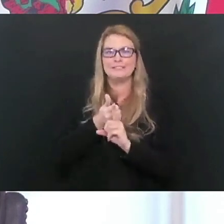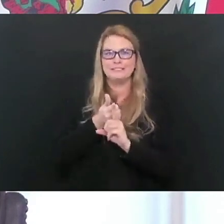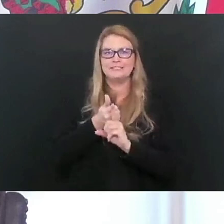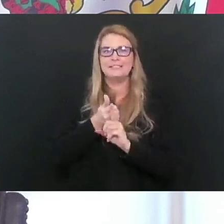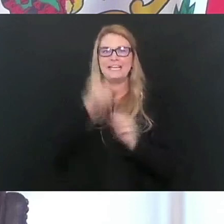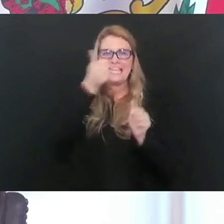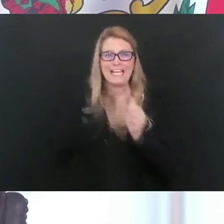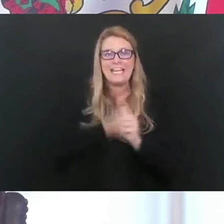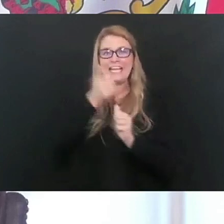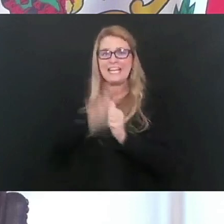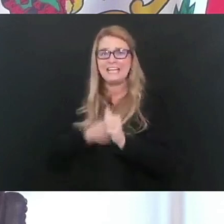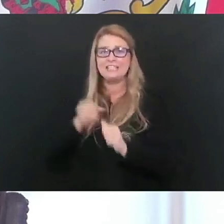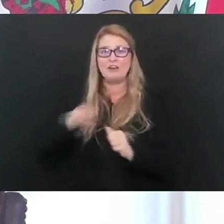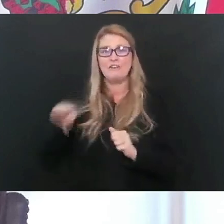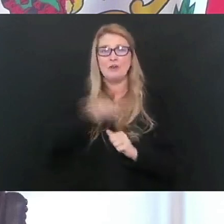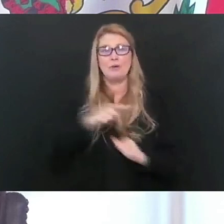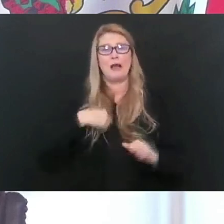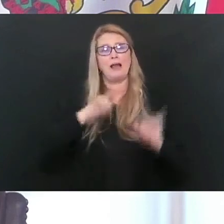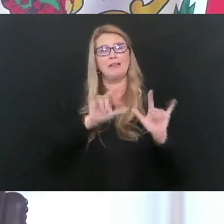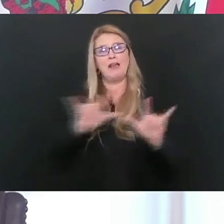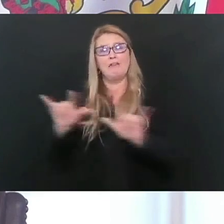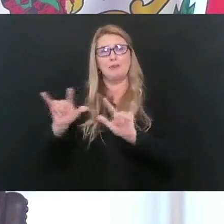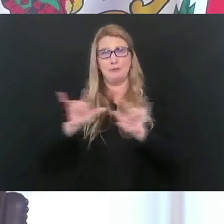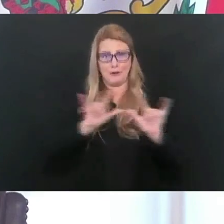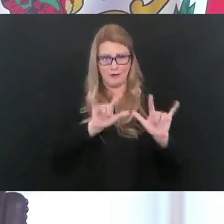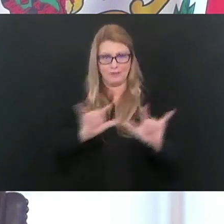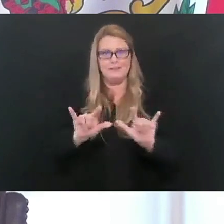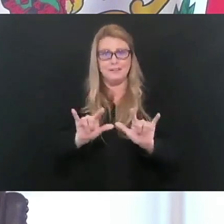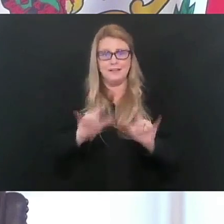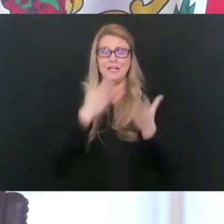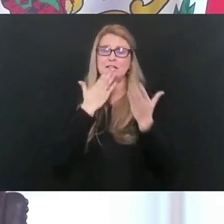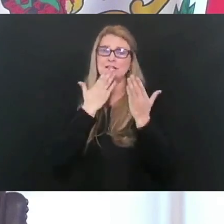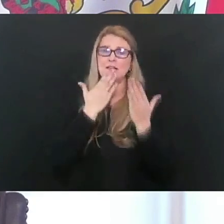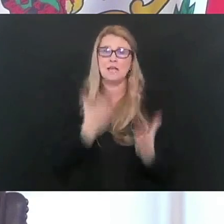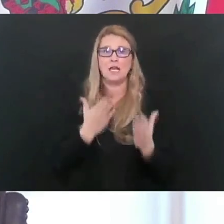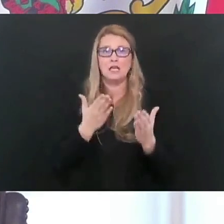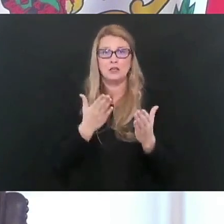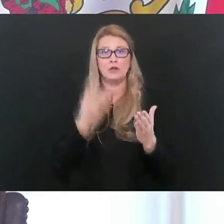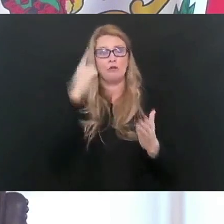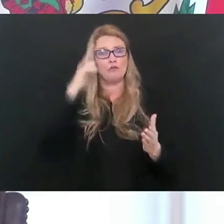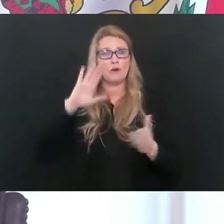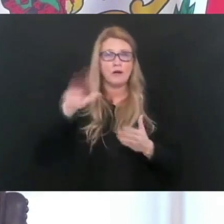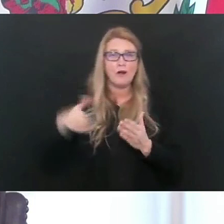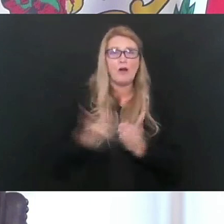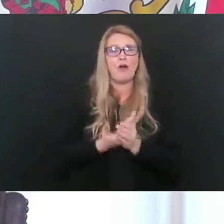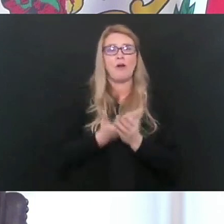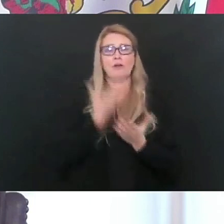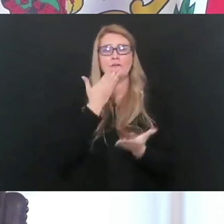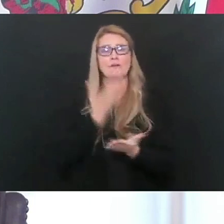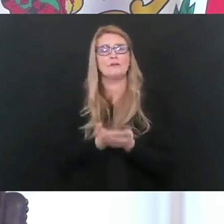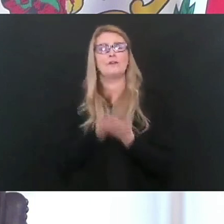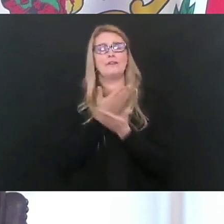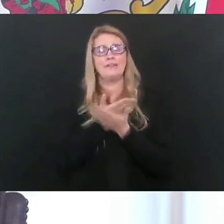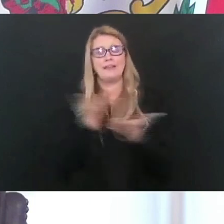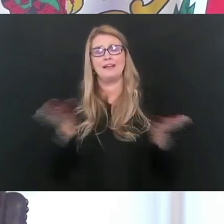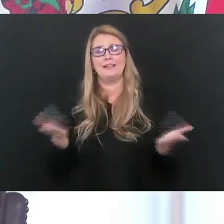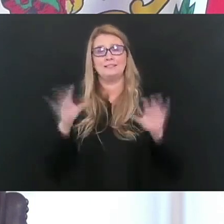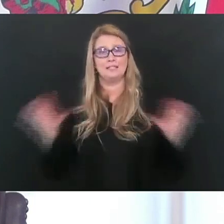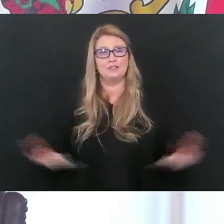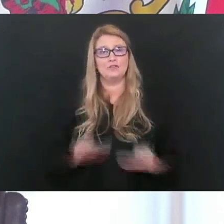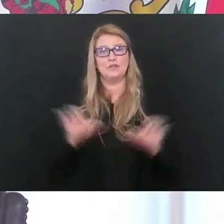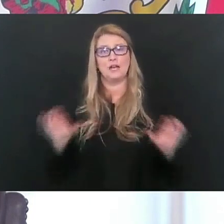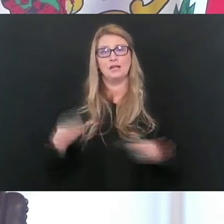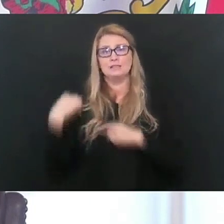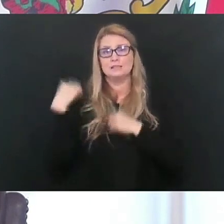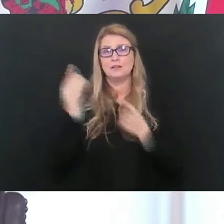and every one of you, I love you with all my soul. I thank you for all the goodness that you've done. I thank you for how you've